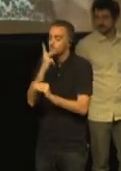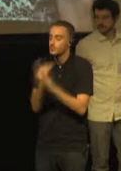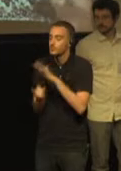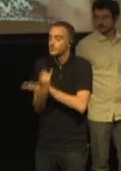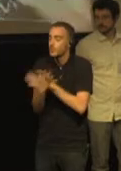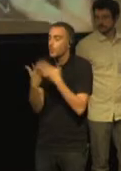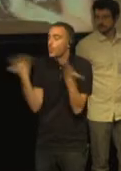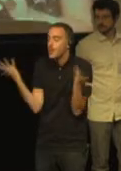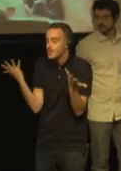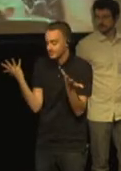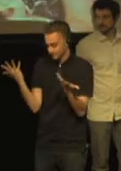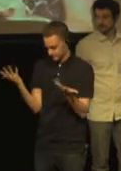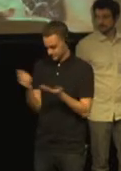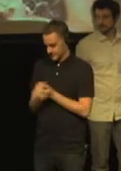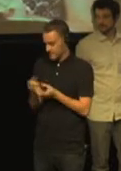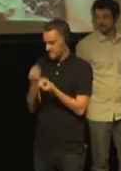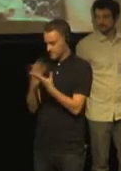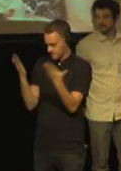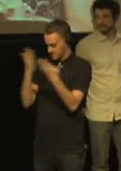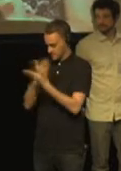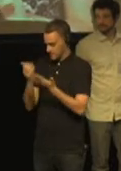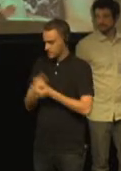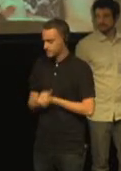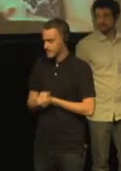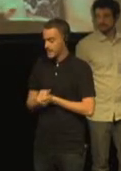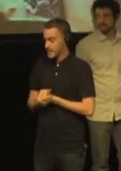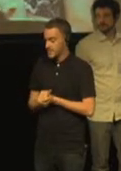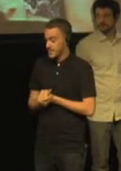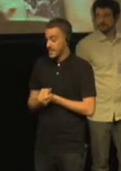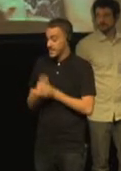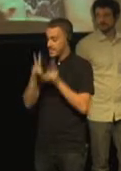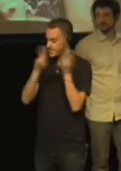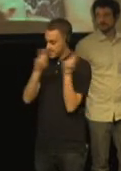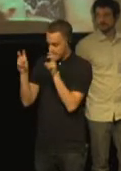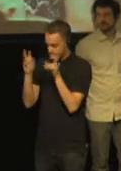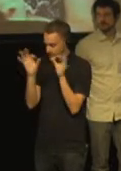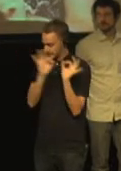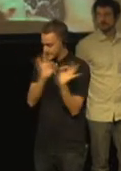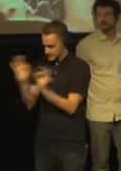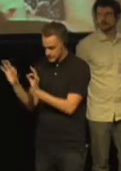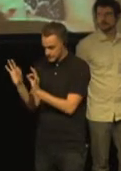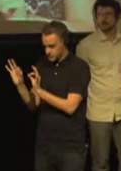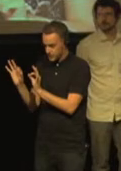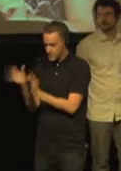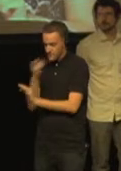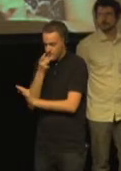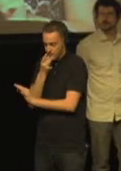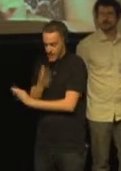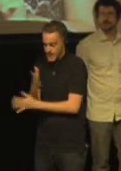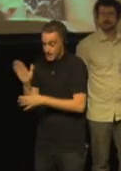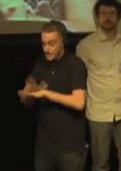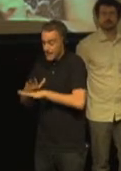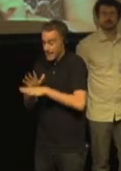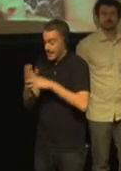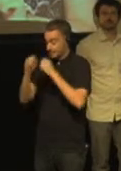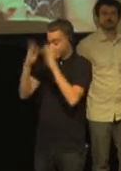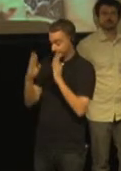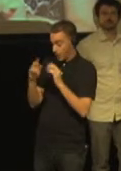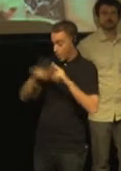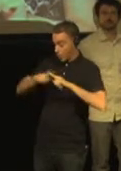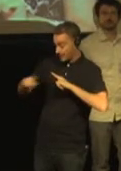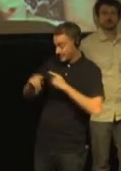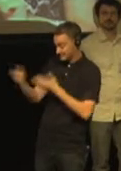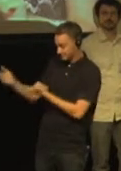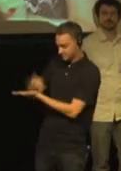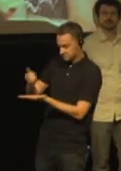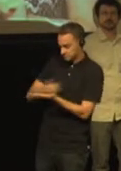kinds of demographic issues, which would be really, really useful for us in deafblind organisations to know. It would enable us to target our resources,